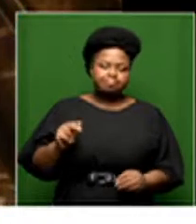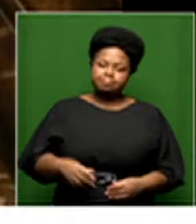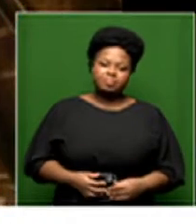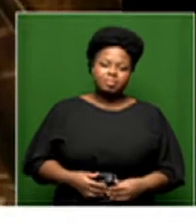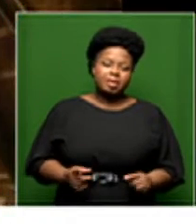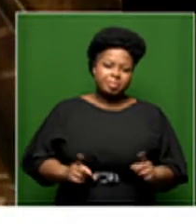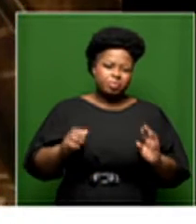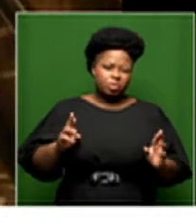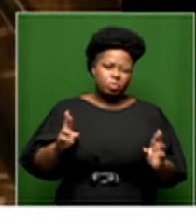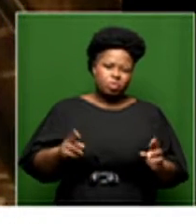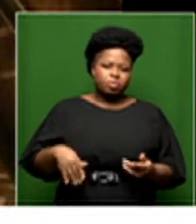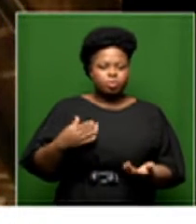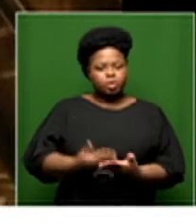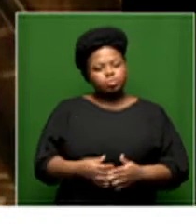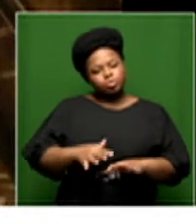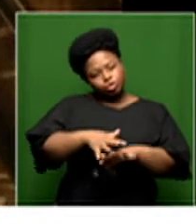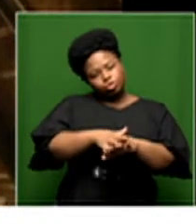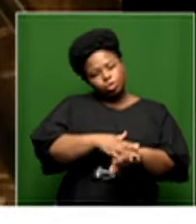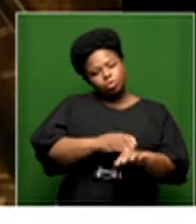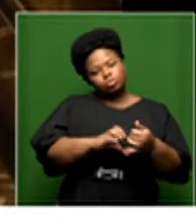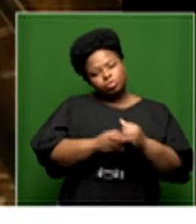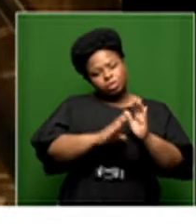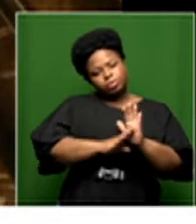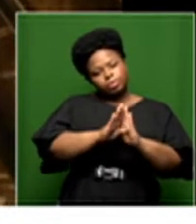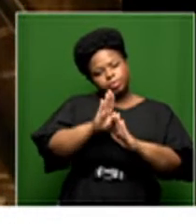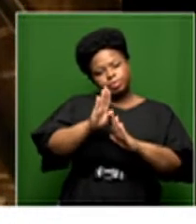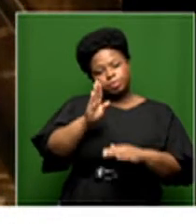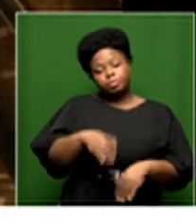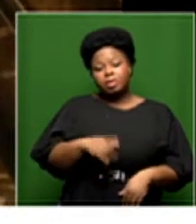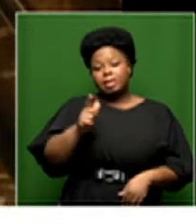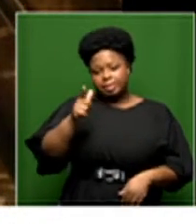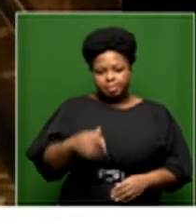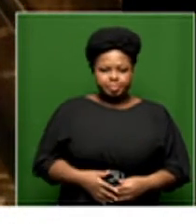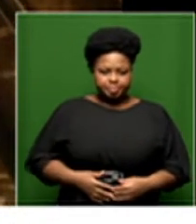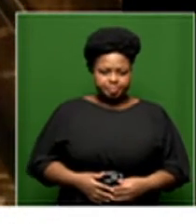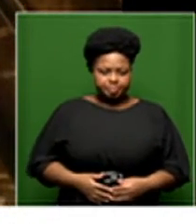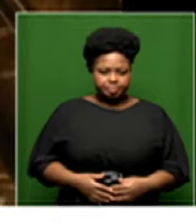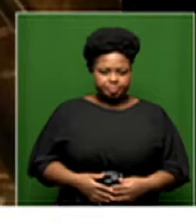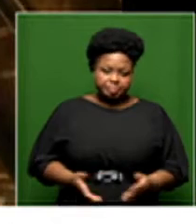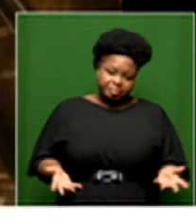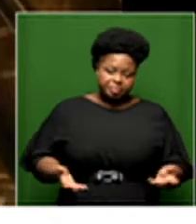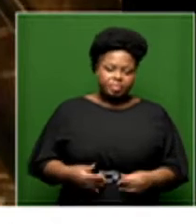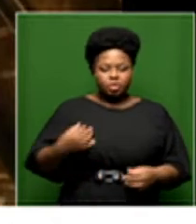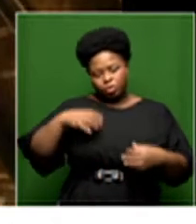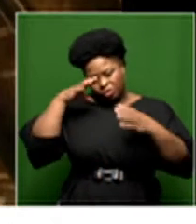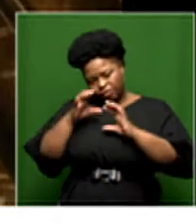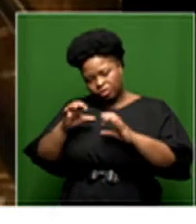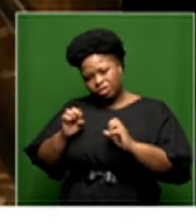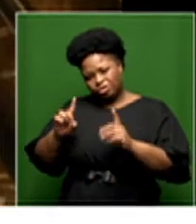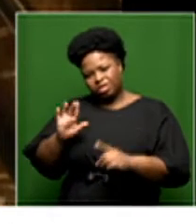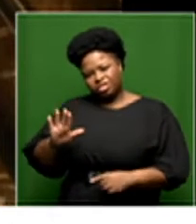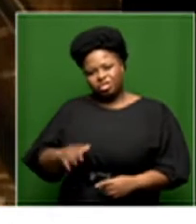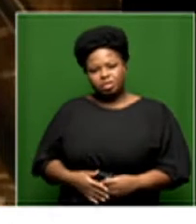resolve, but hopefully we can slowly make improvements over time and focus on